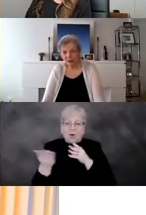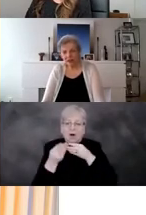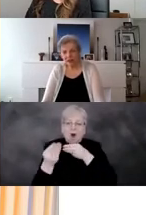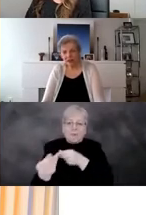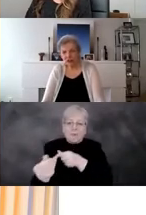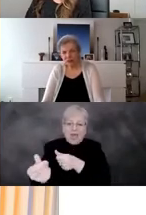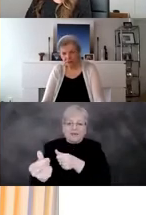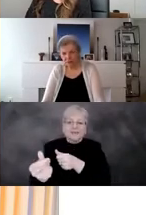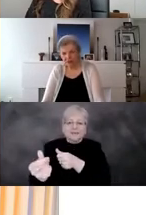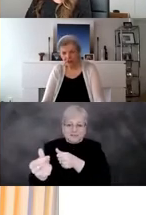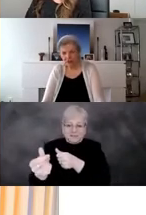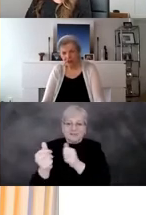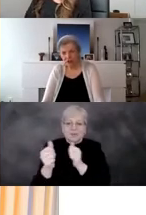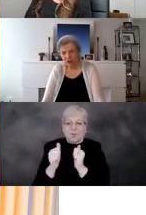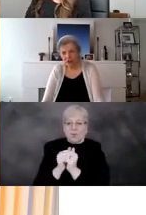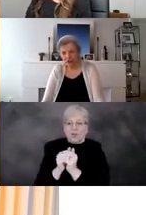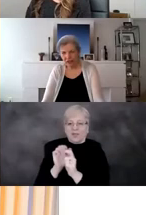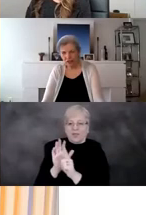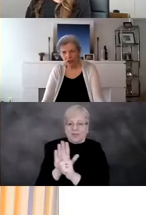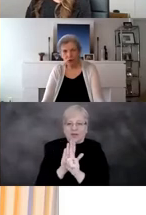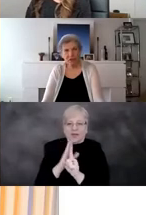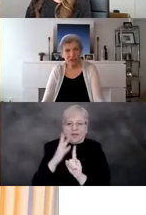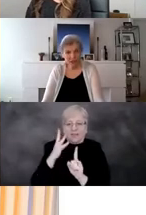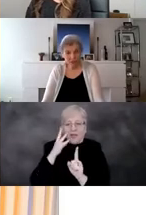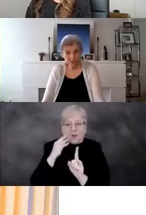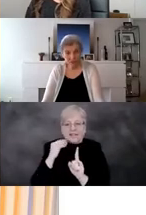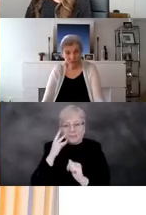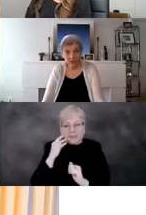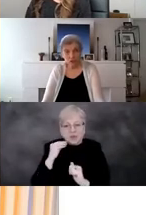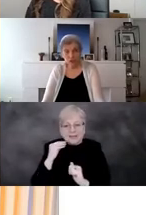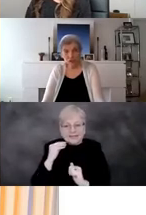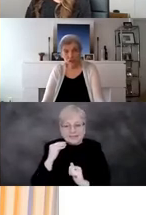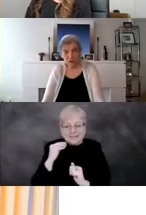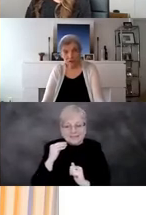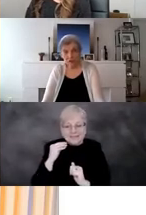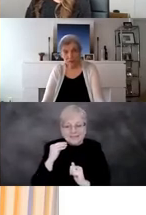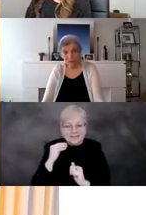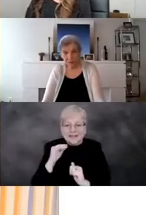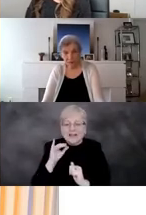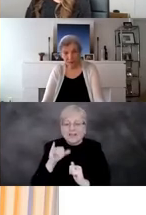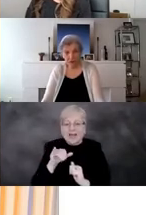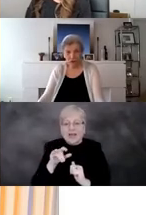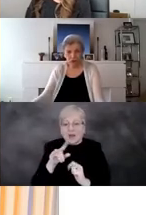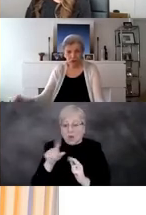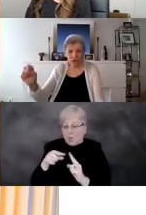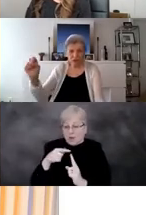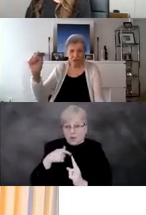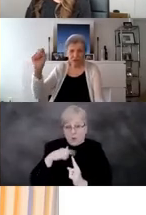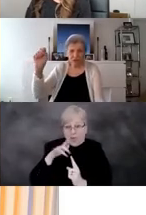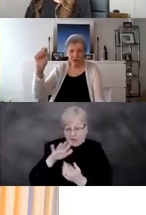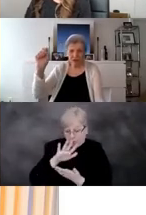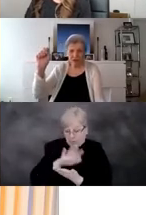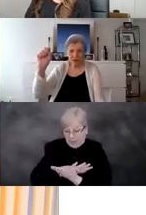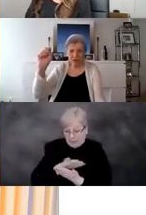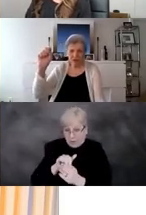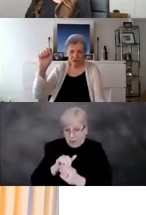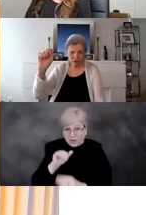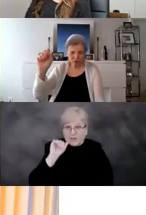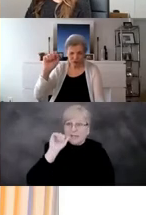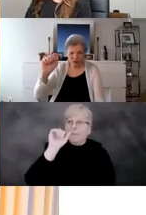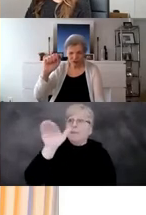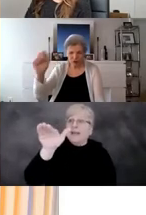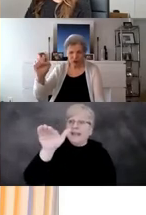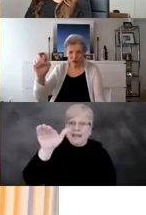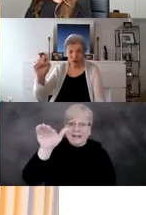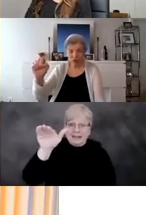with the experiences that you were intending when you submitted a paper and you said, or